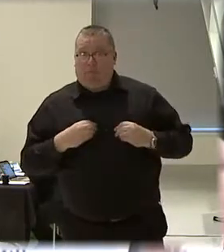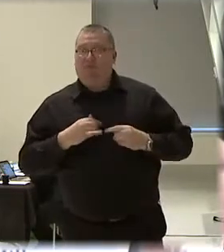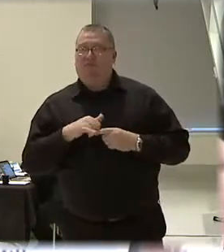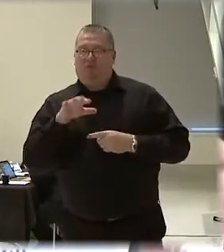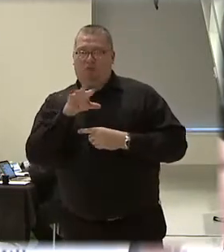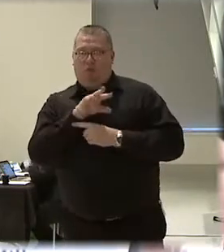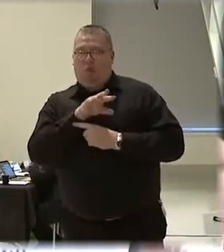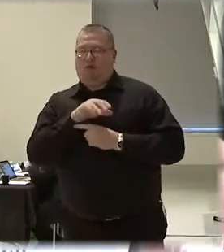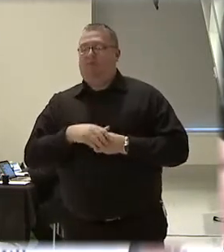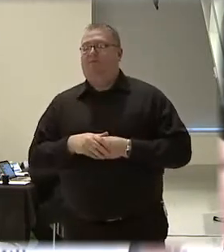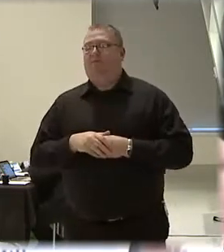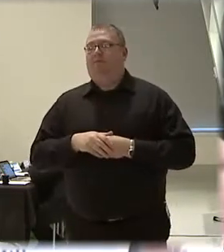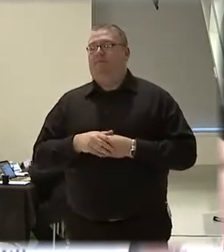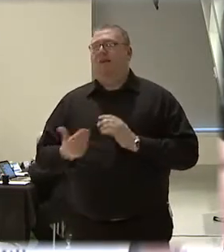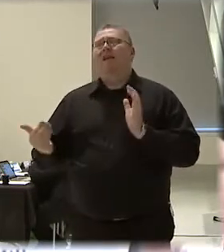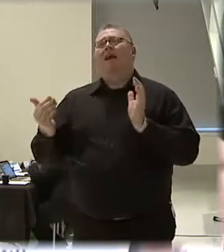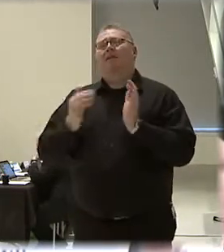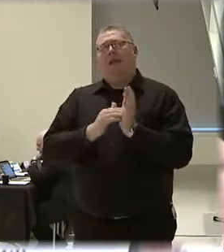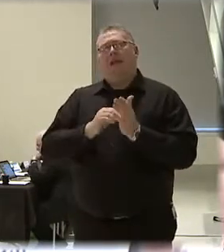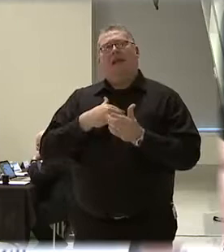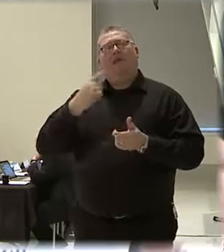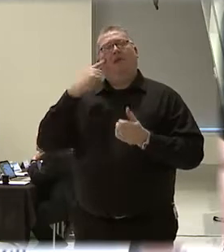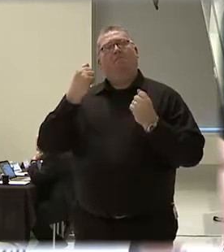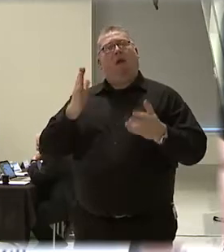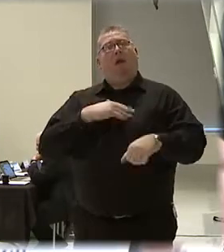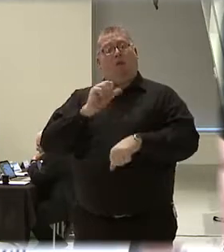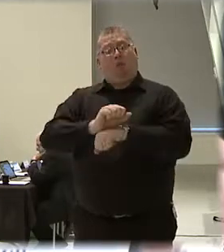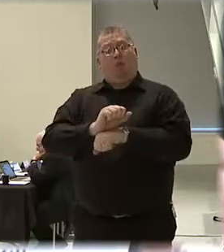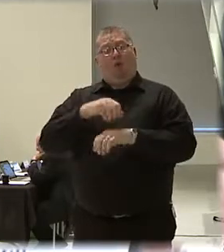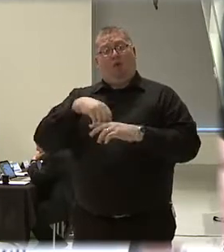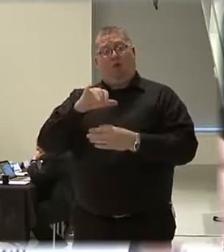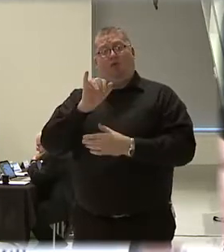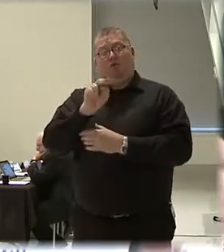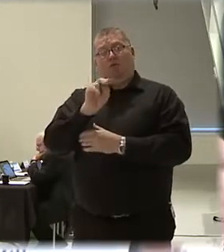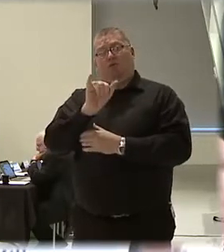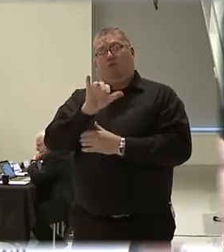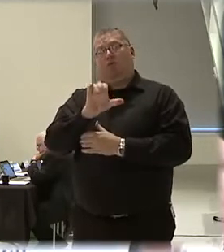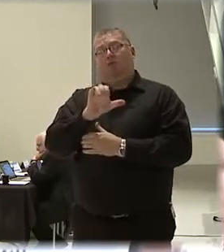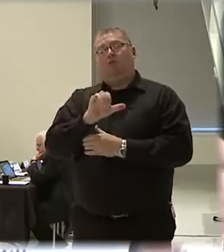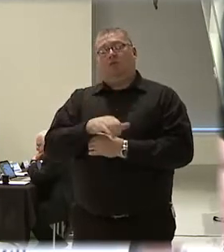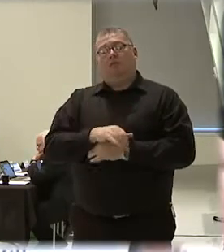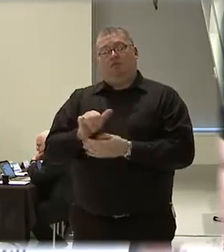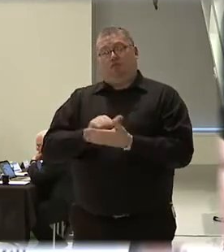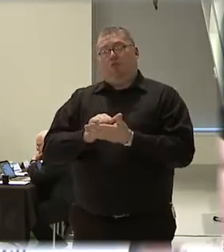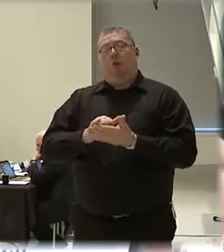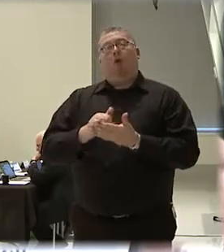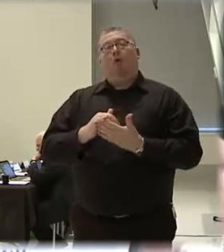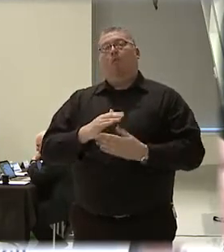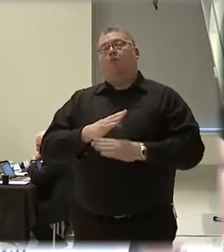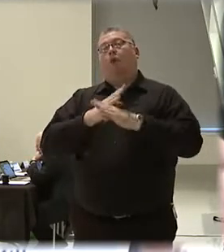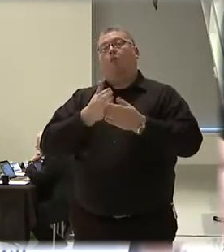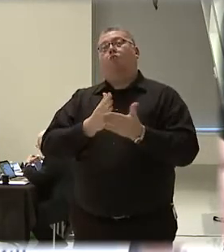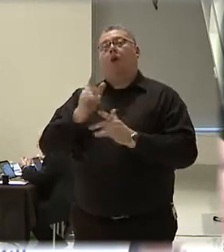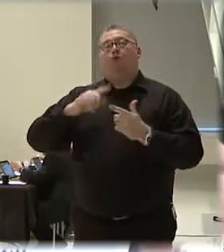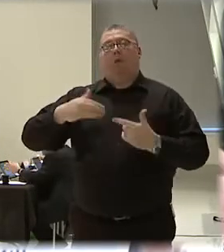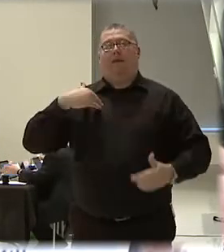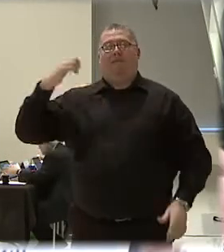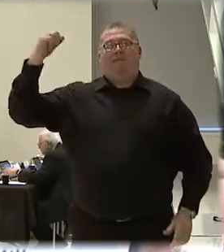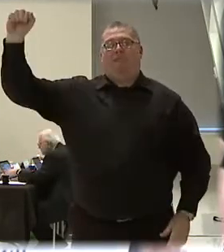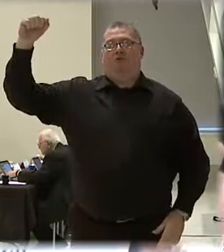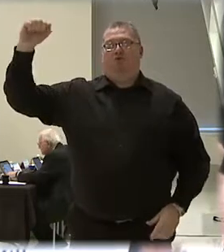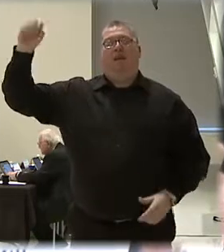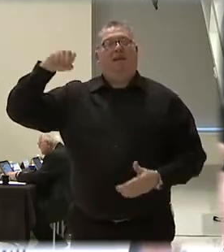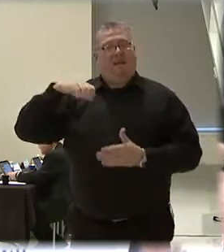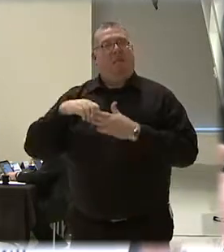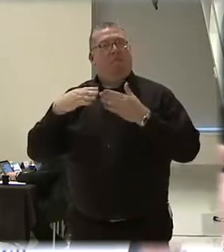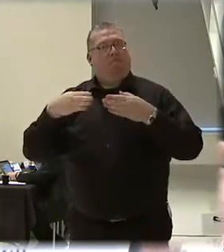I'll mention it again, a lot of our work in New York City is about protecting the right to demonstrate in public, and it's something that